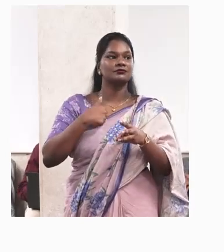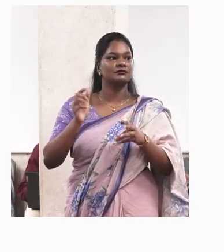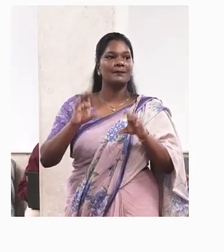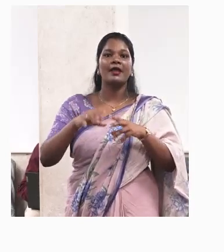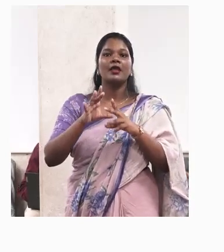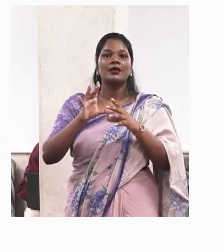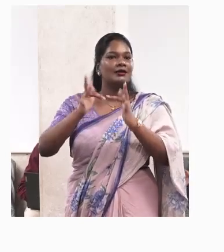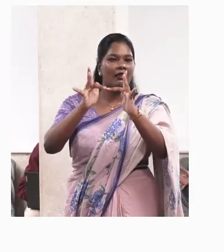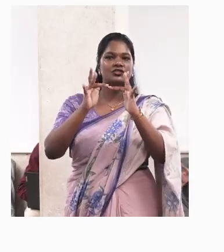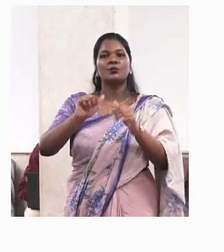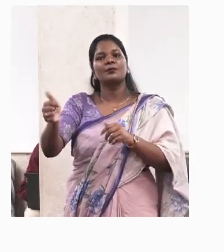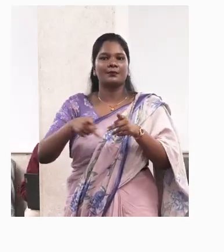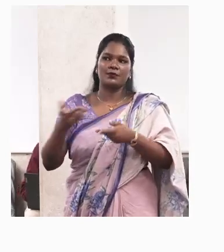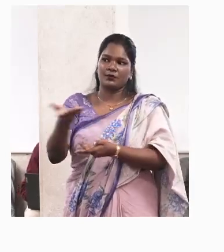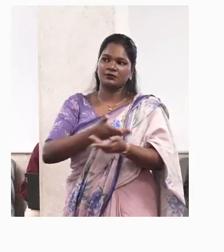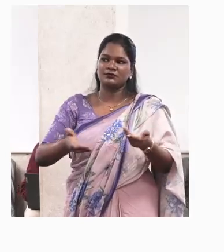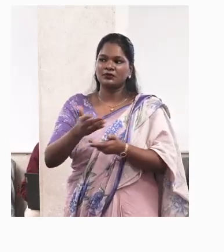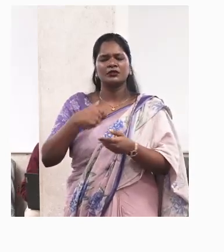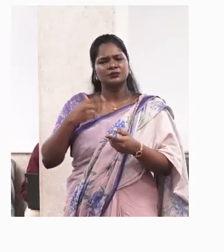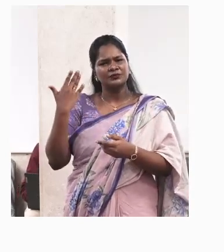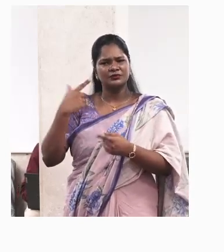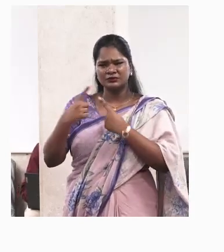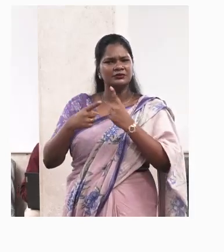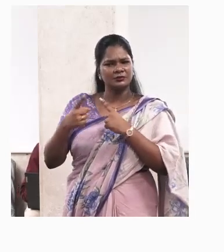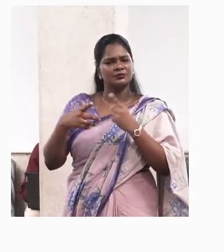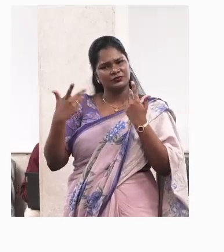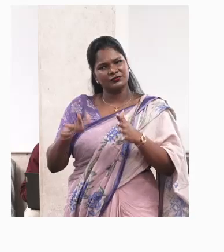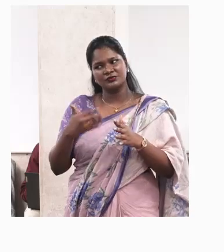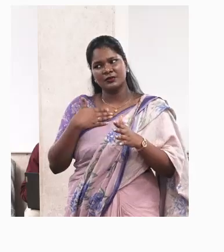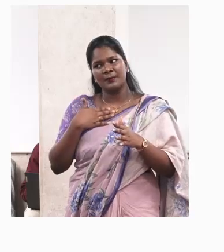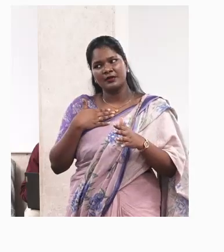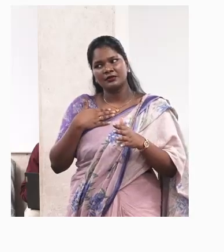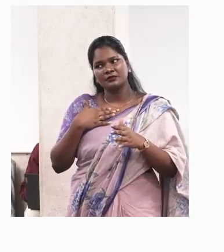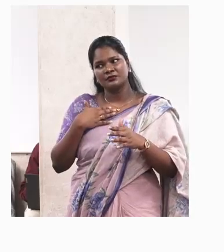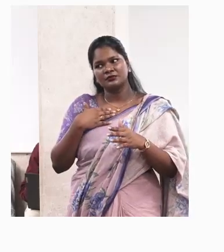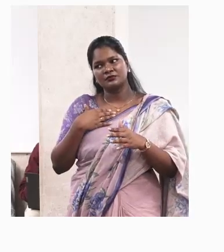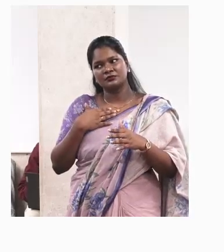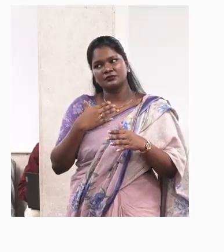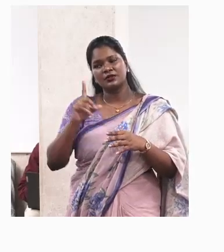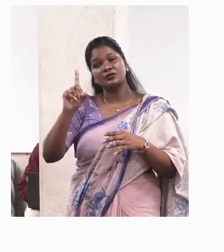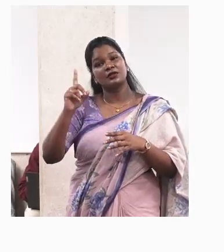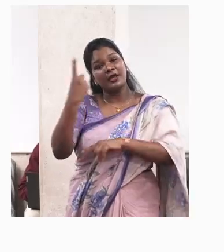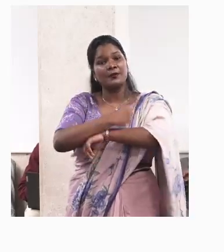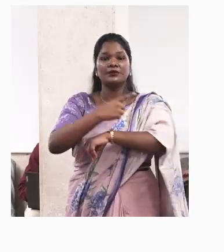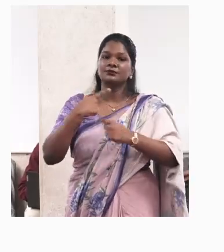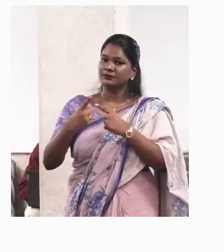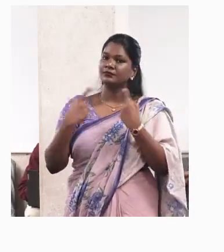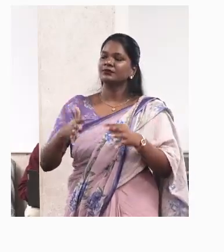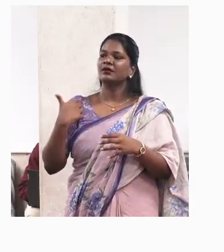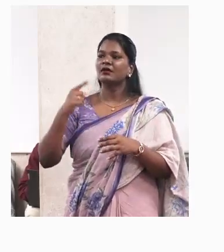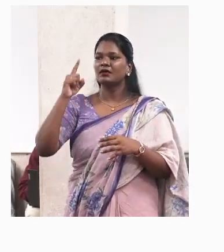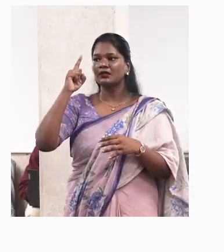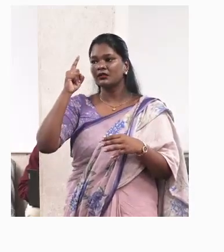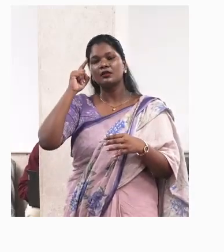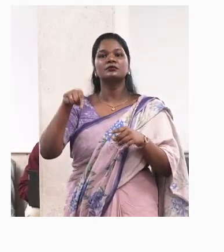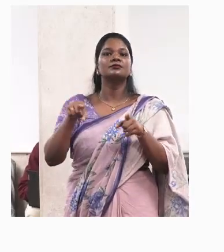make a connection with others. And I spoke about this earlier in my on day 1, because I think it